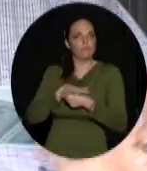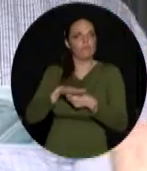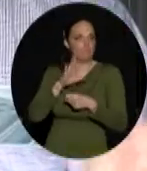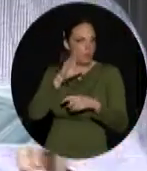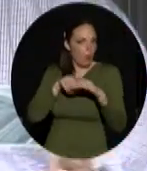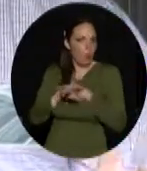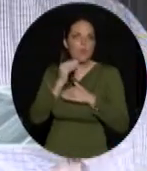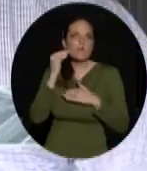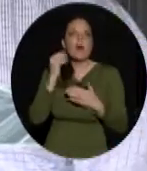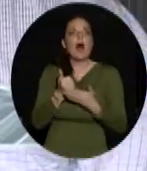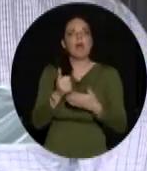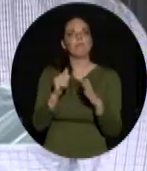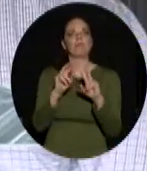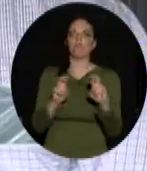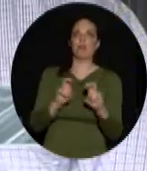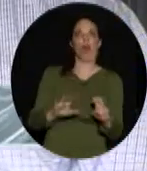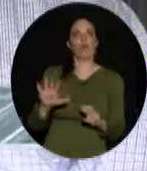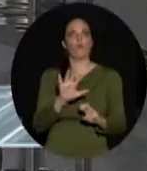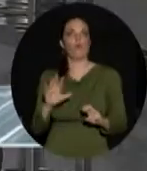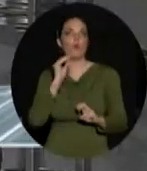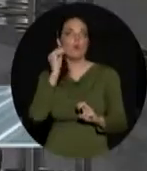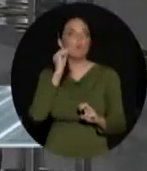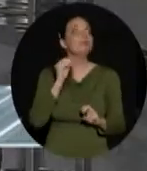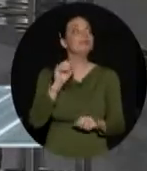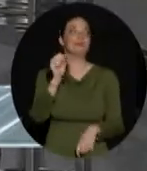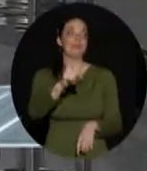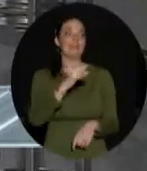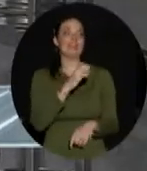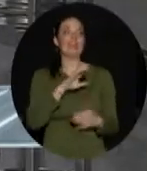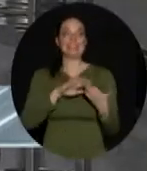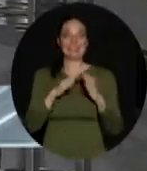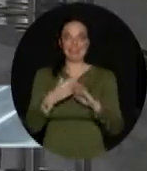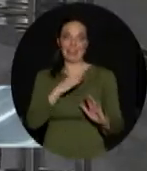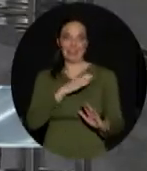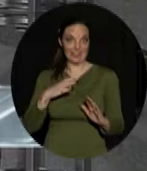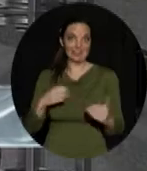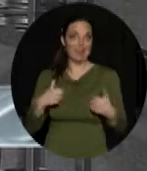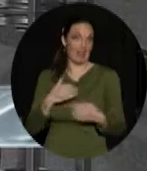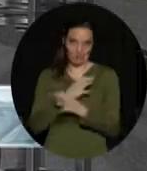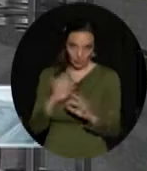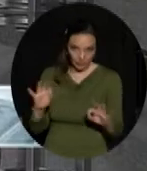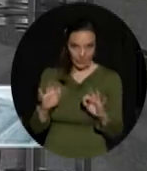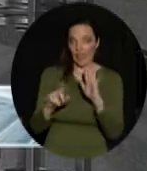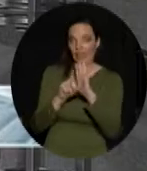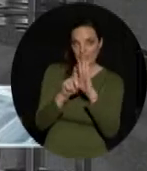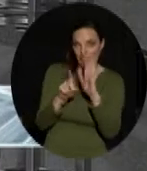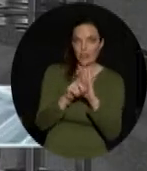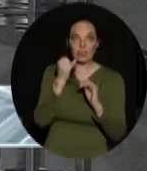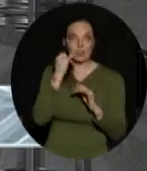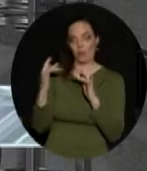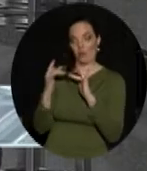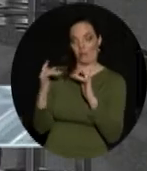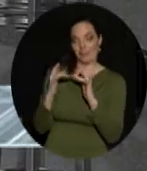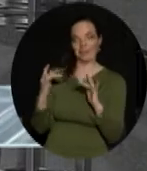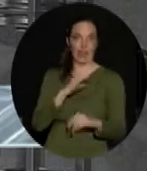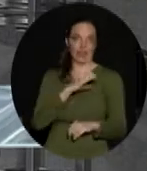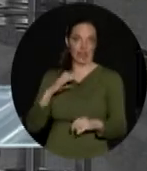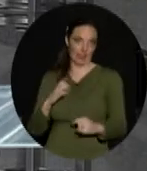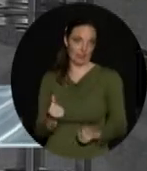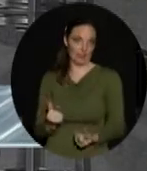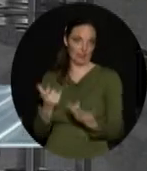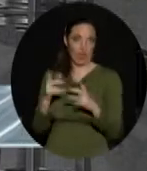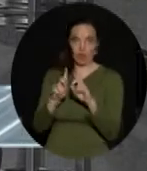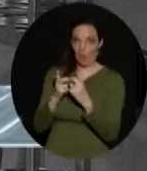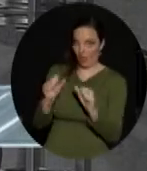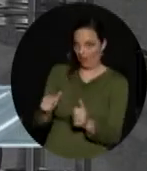kind of help you evaluate what you're doing. City of Cleveland does offer free smoke detectors, so if you contact our Cleveland Fire Department, absolutely, they can help you as